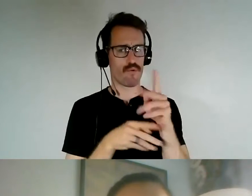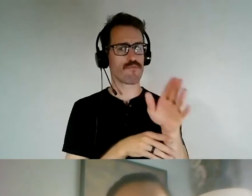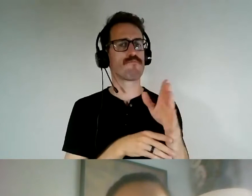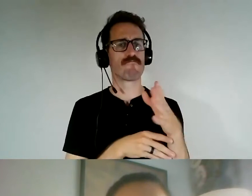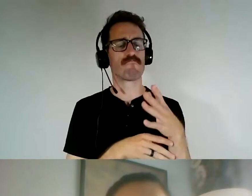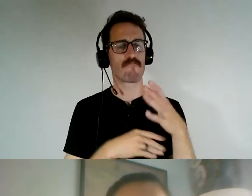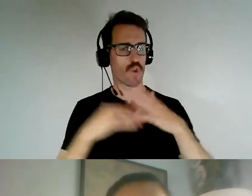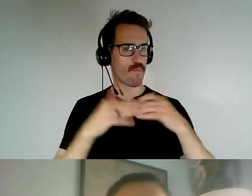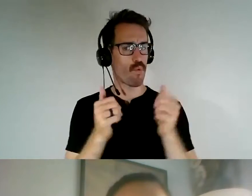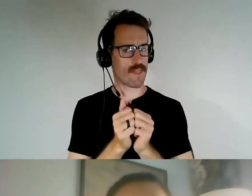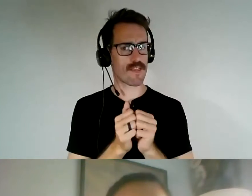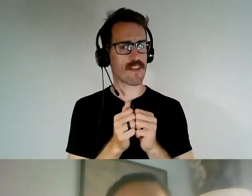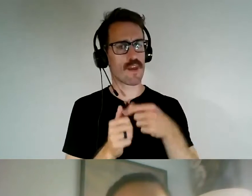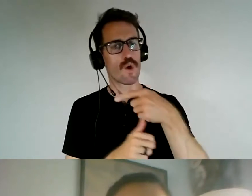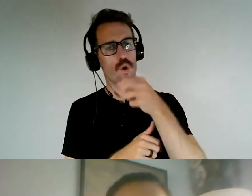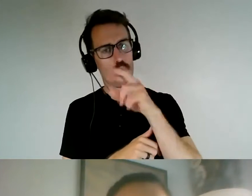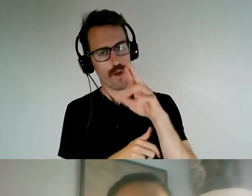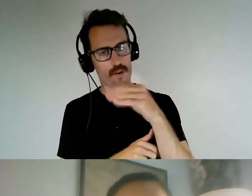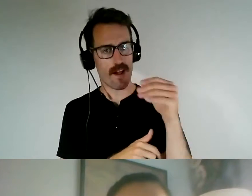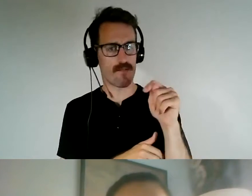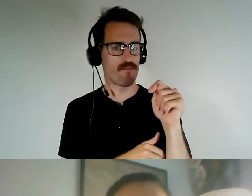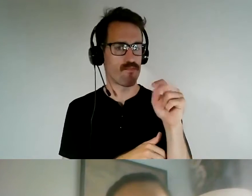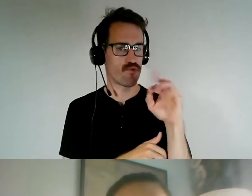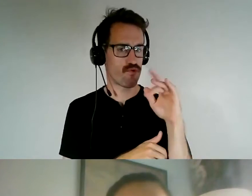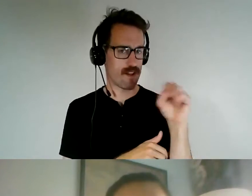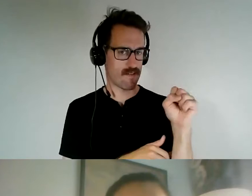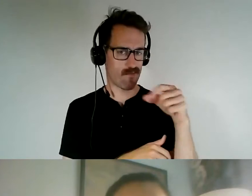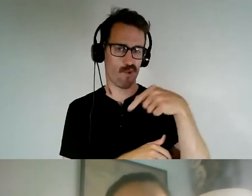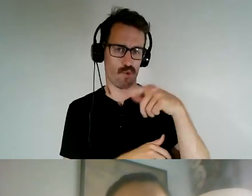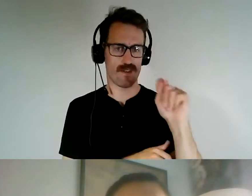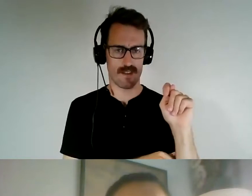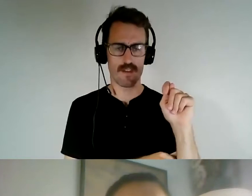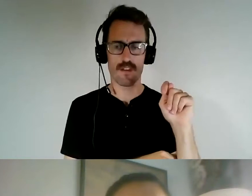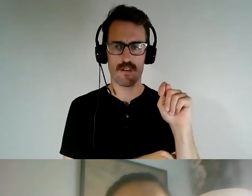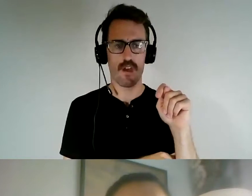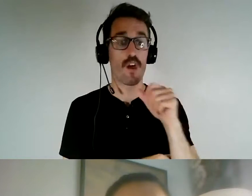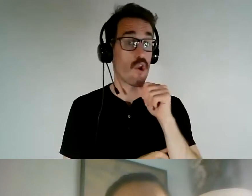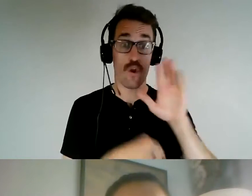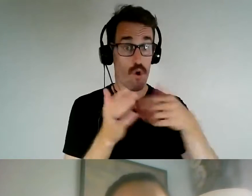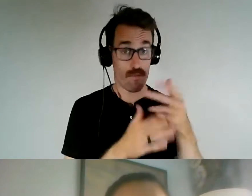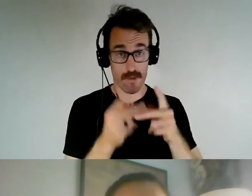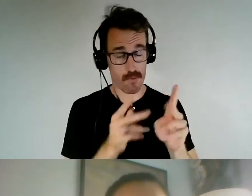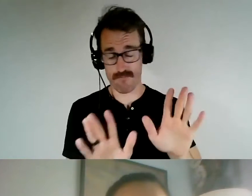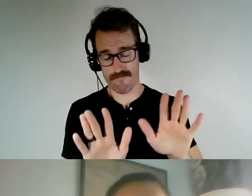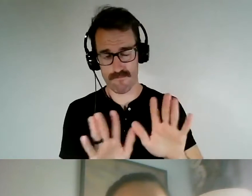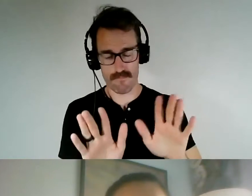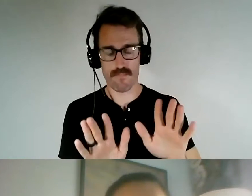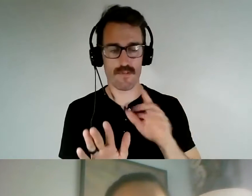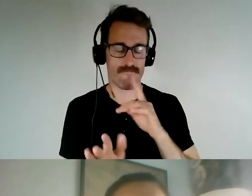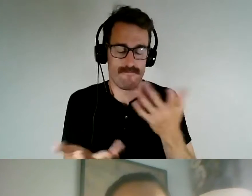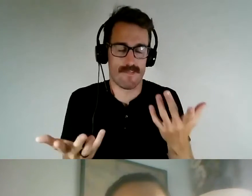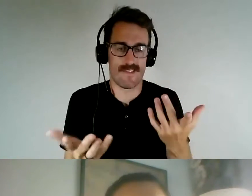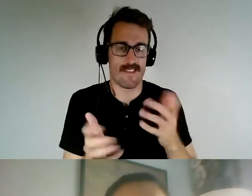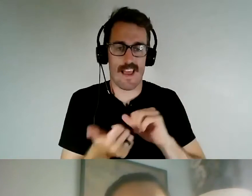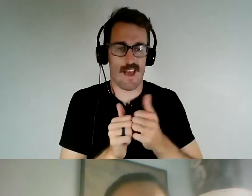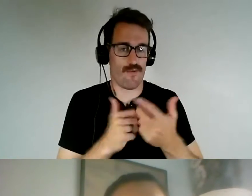short version of queer and trans, but not everyone, and that's just a reality that there's no one umbrella